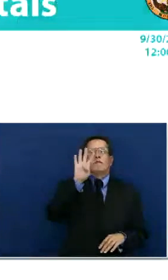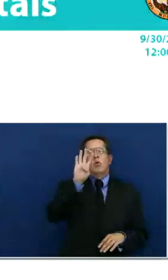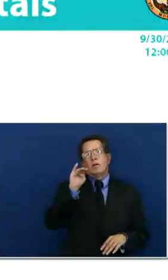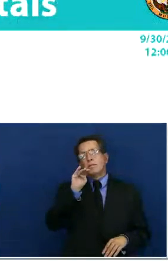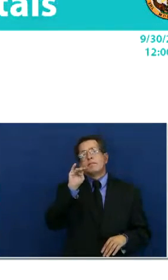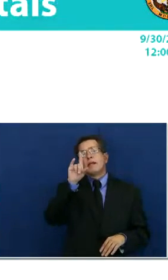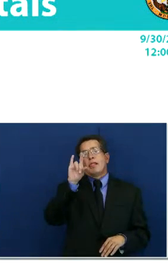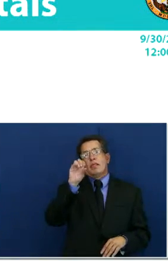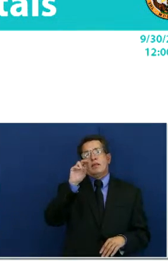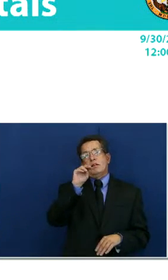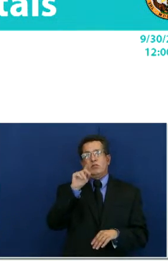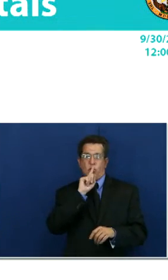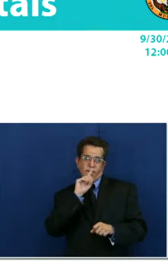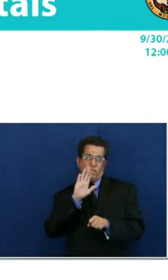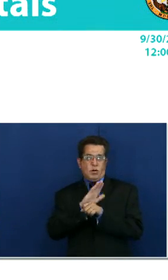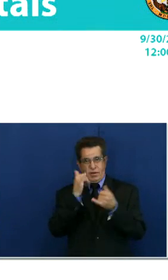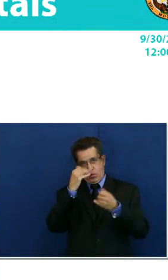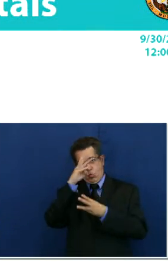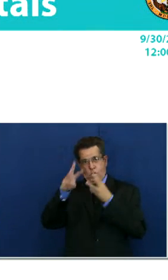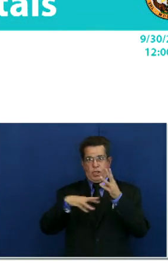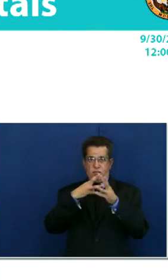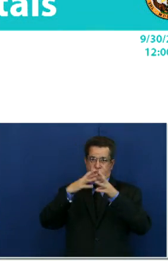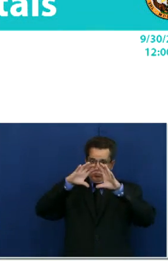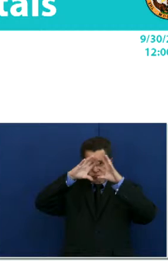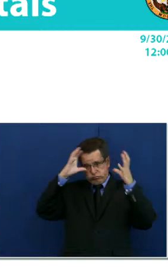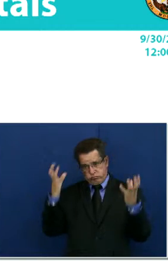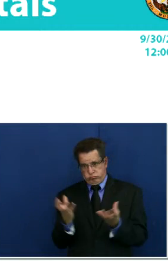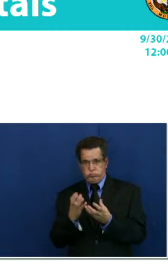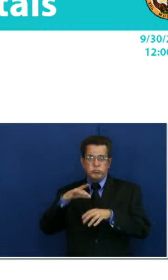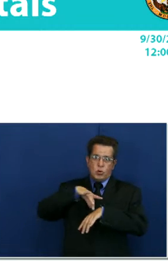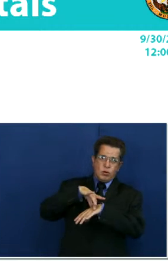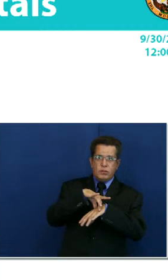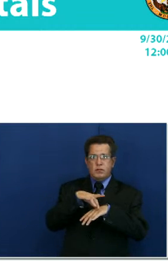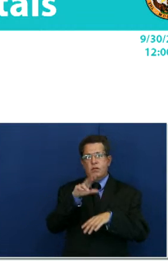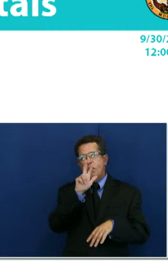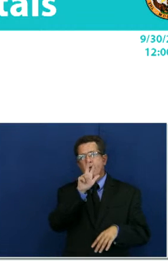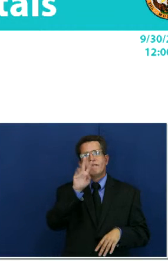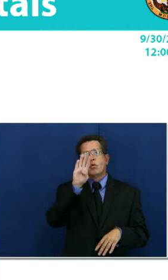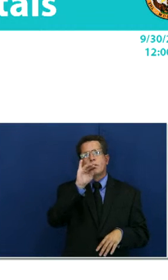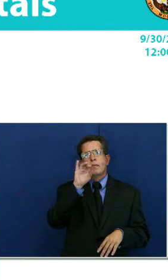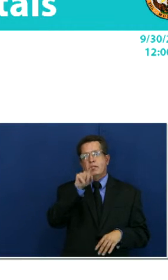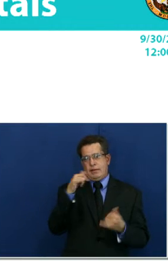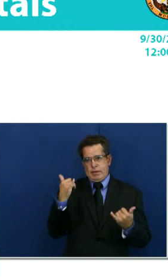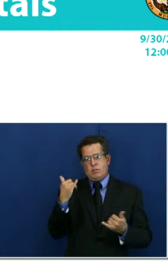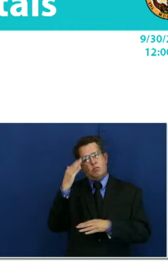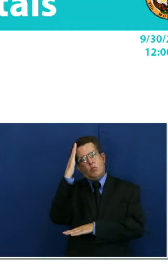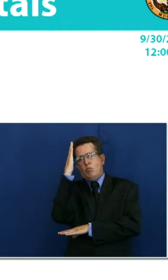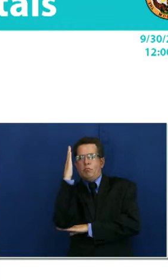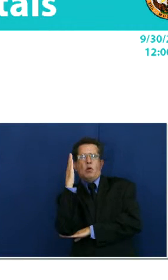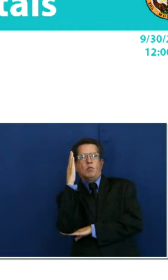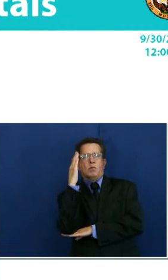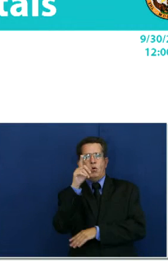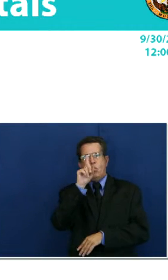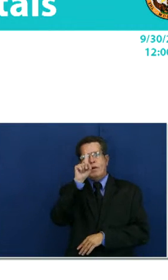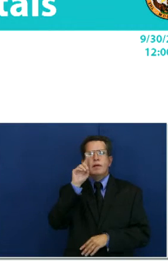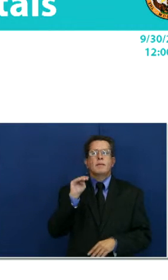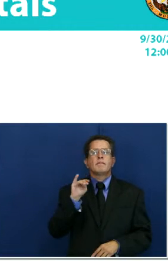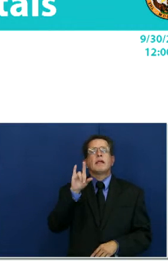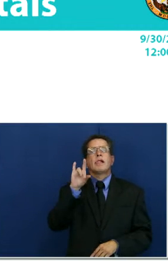confirmed cases worldwide, and today we've reached a milestone of 1 million deaths, over 1 million